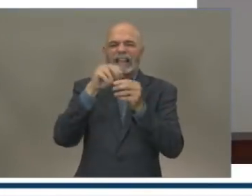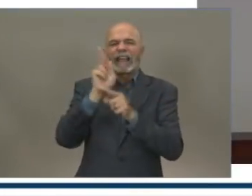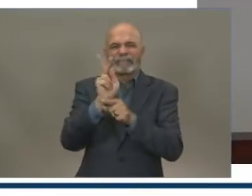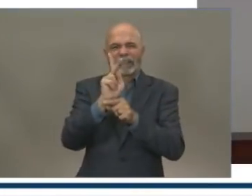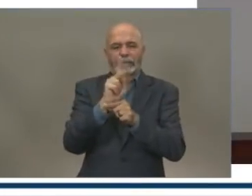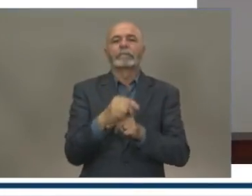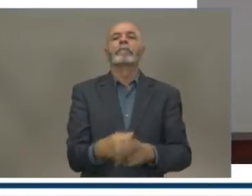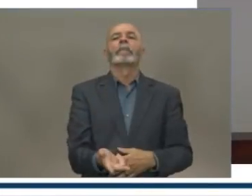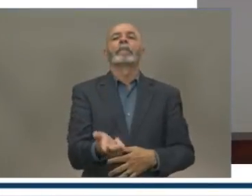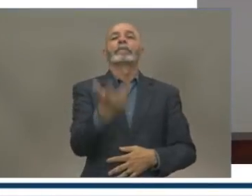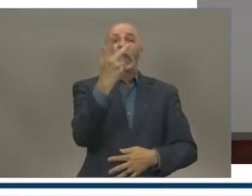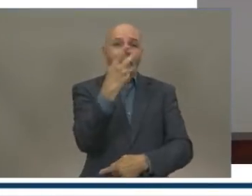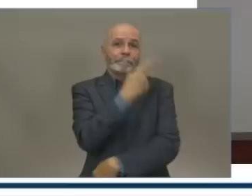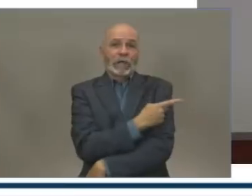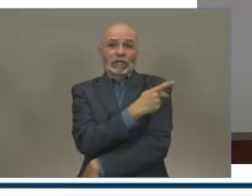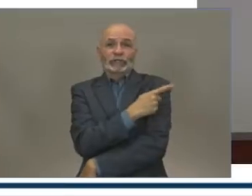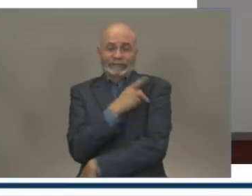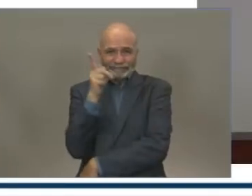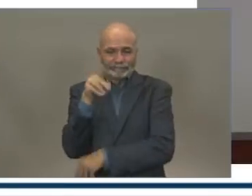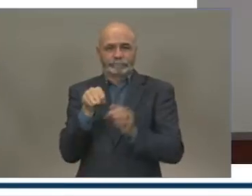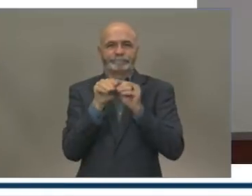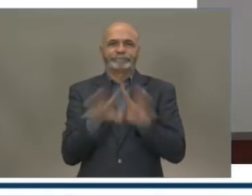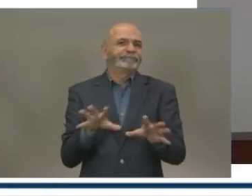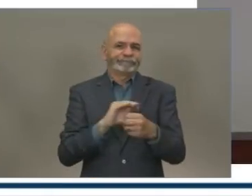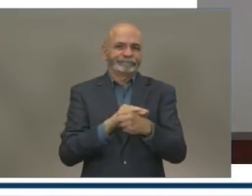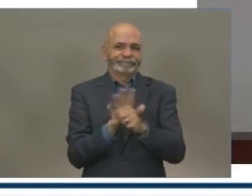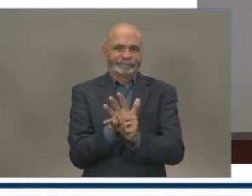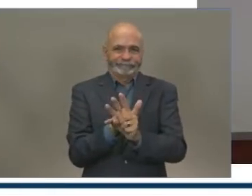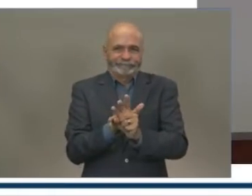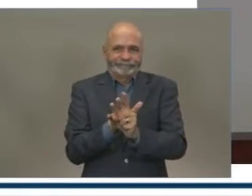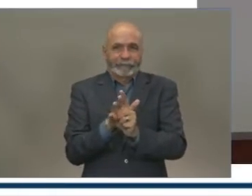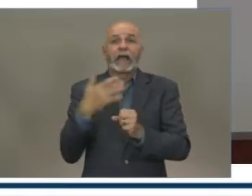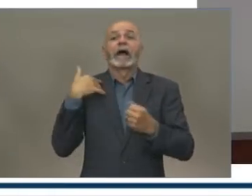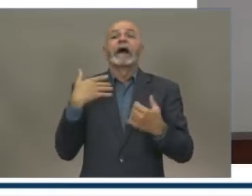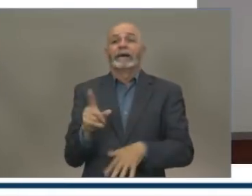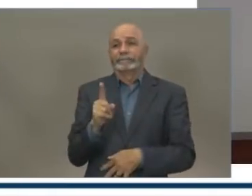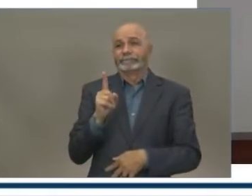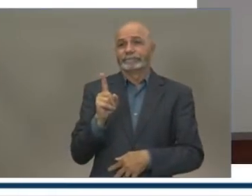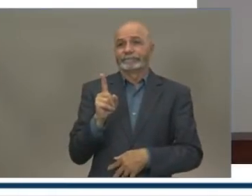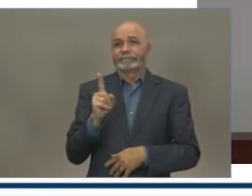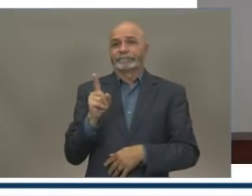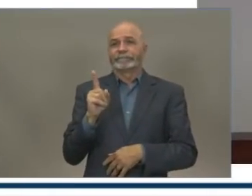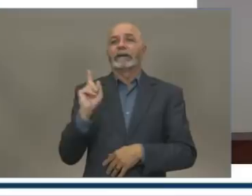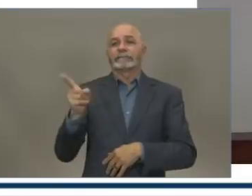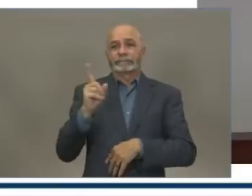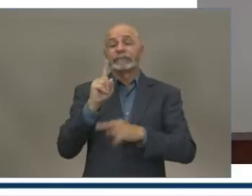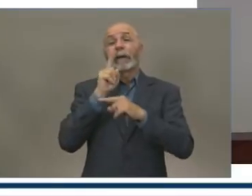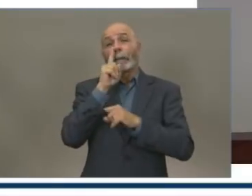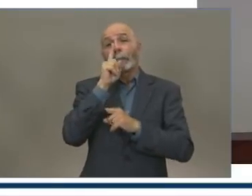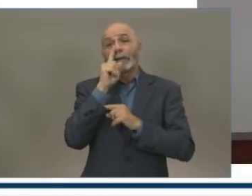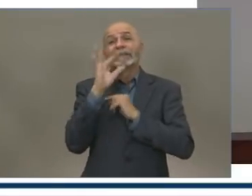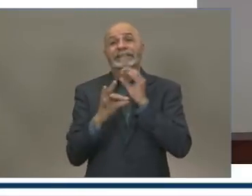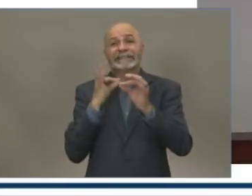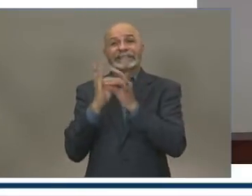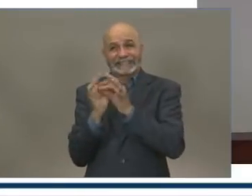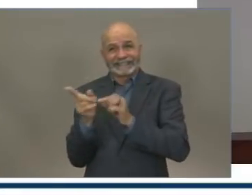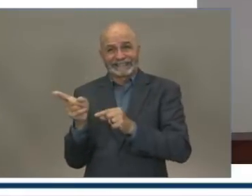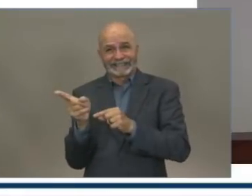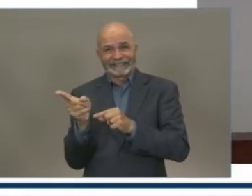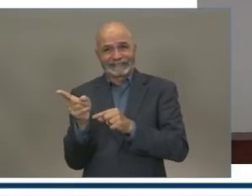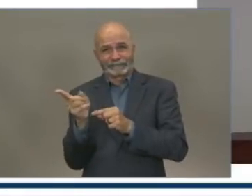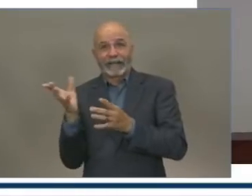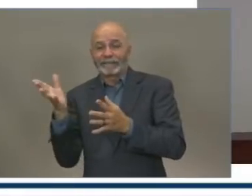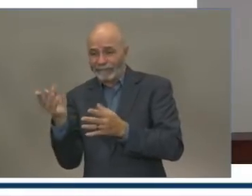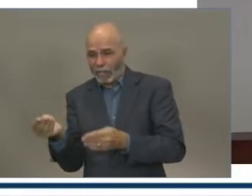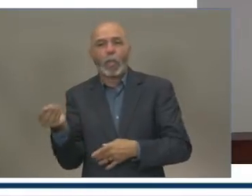in a non-COVID unit at Valley Regional Hospital have tested positive for COVID-19. One of those patients has been transferred to our